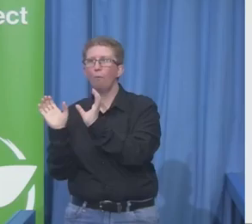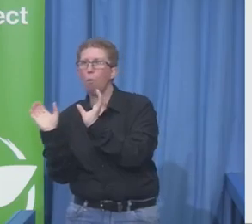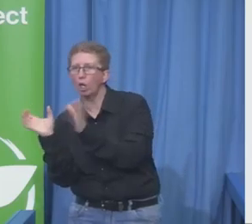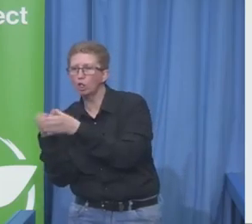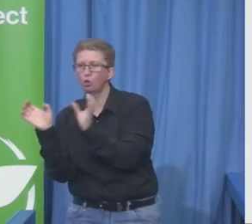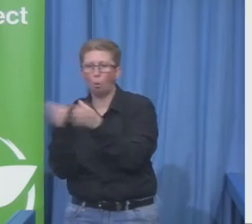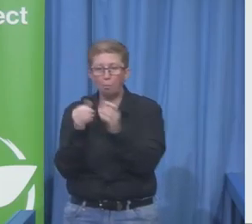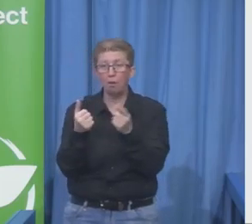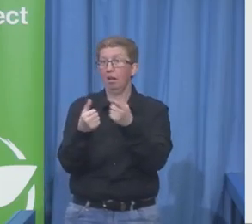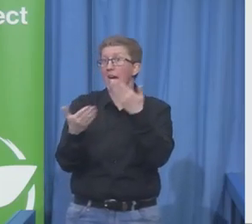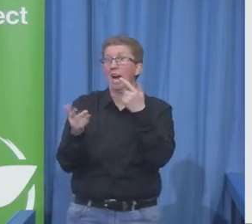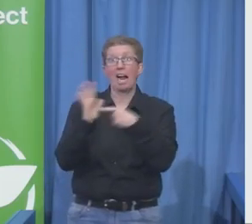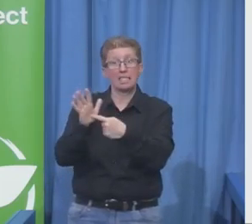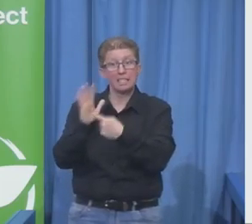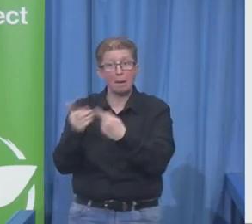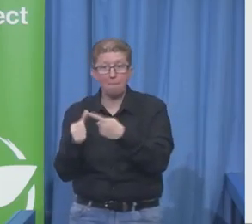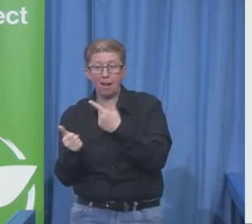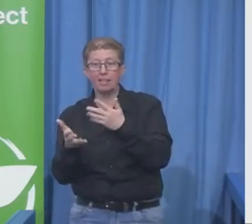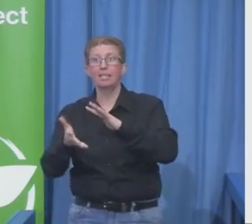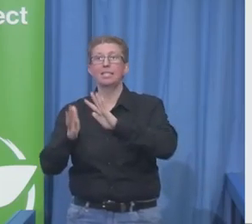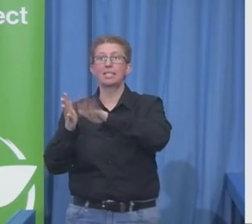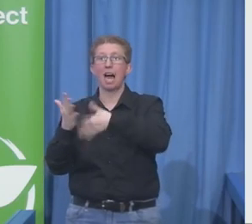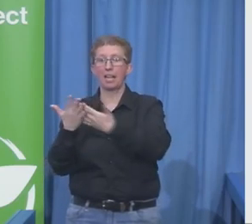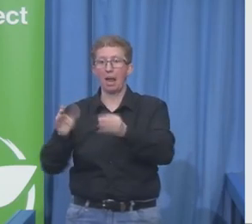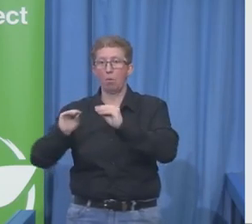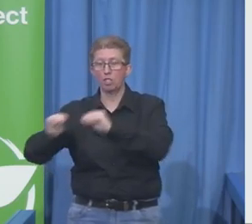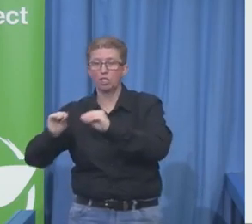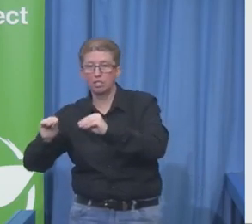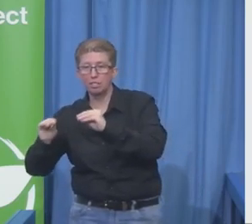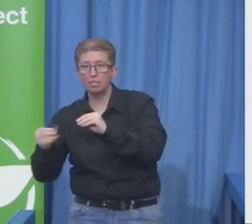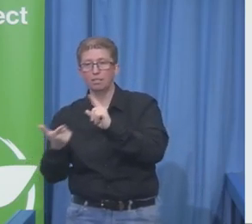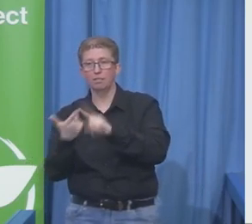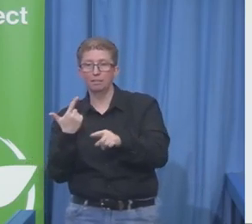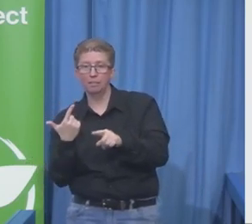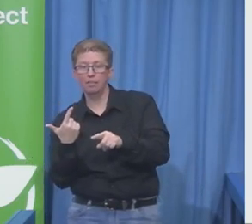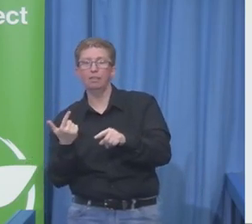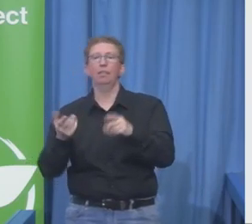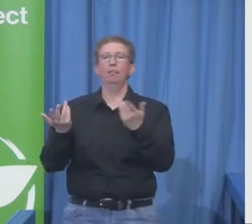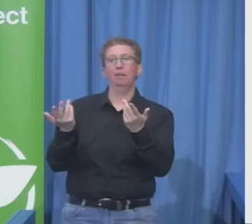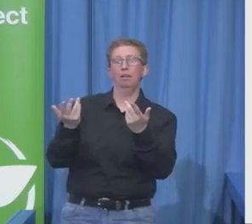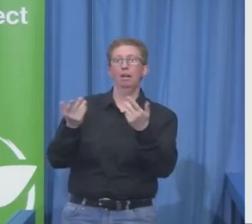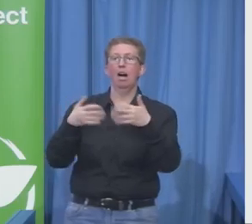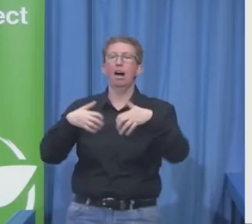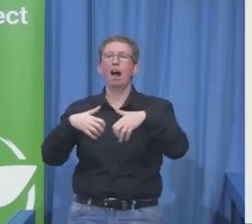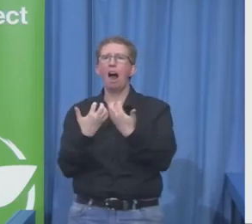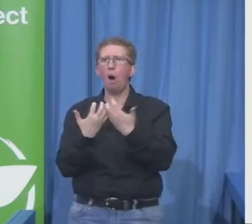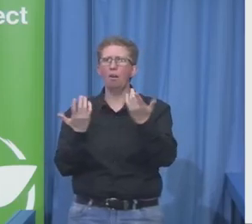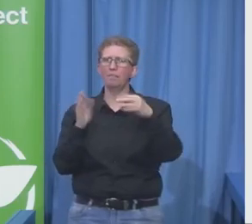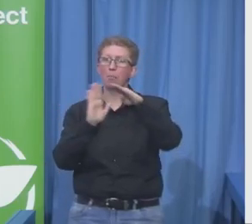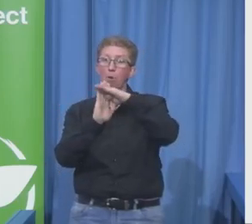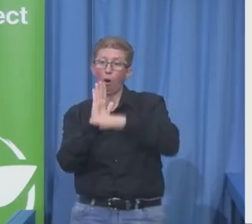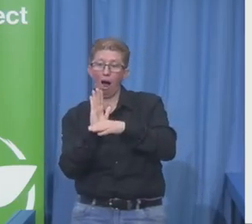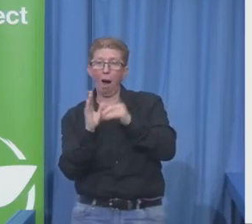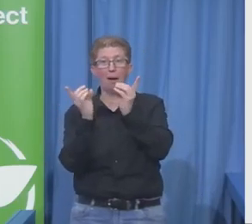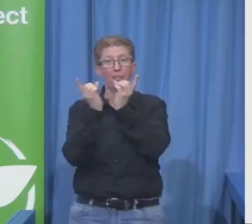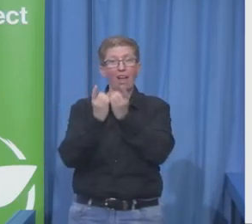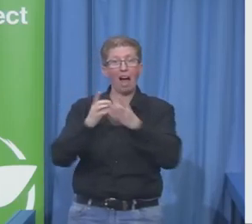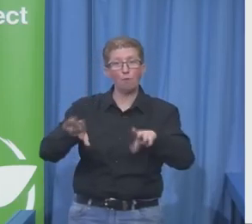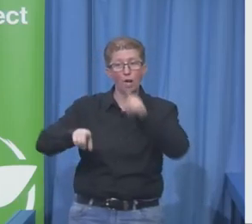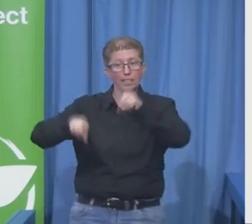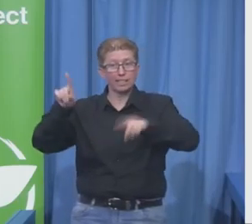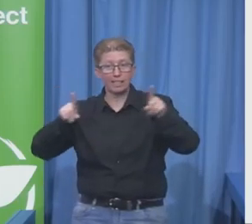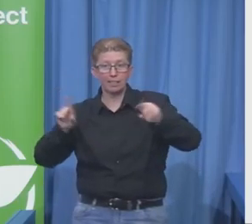We celebrate inclusivity and diversity through an all-hands meet that we have, where we talk about